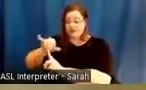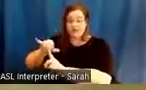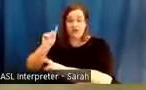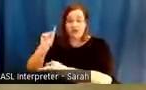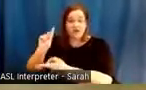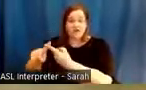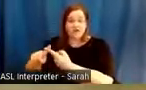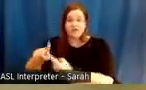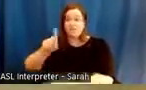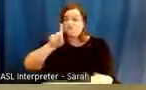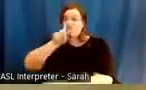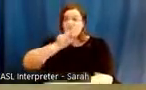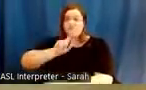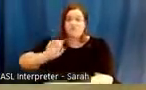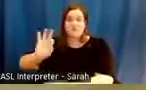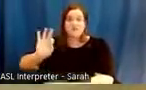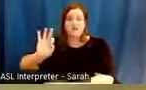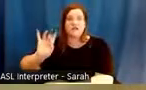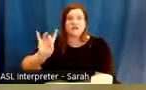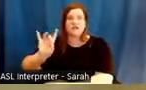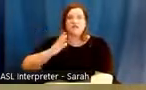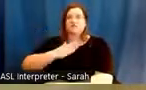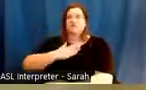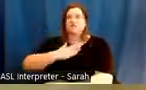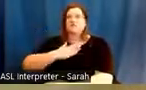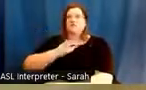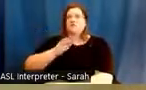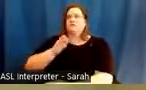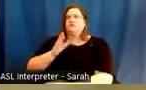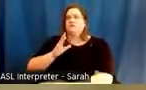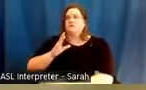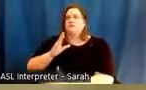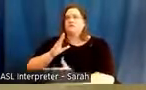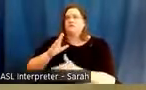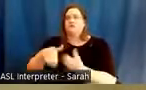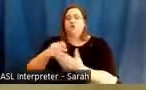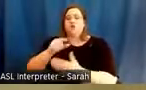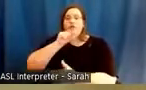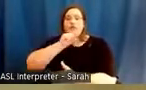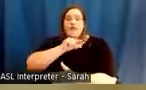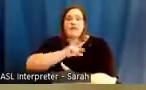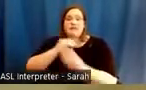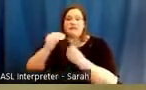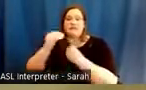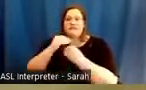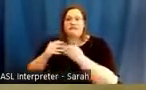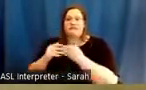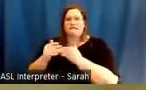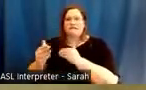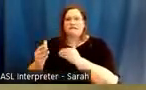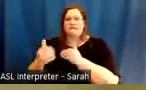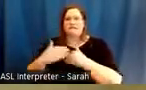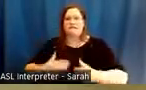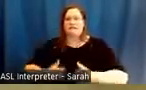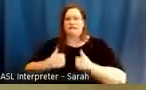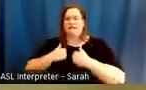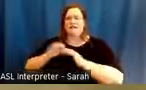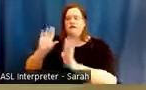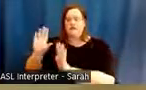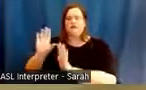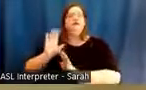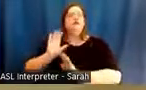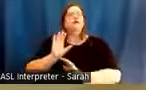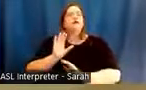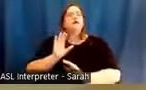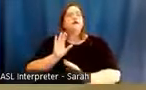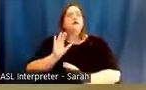she's 98. Oh God, don't make me do all those Thanksgiving dinners for the rest of my life. But if